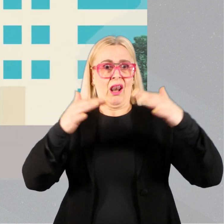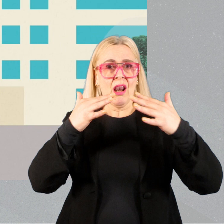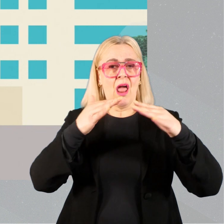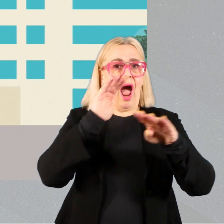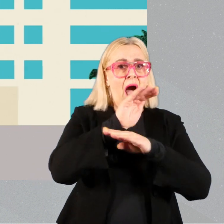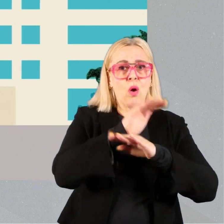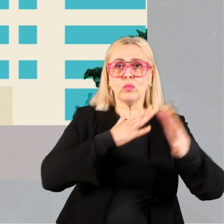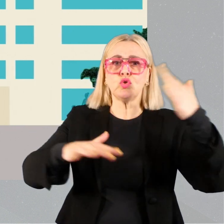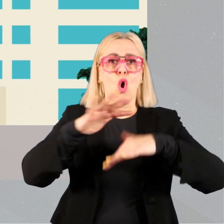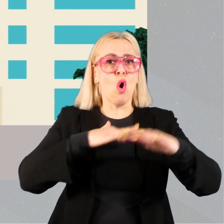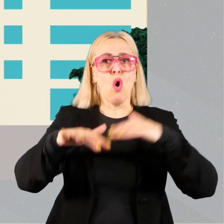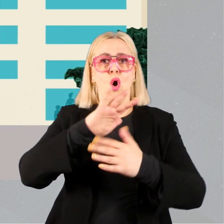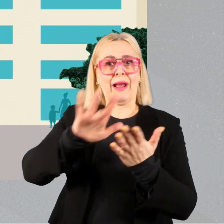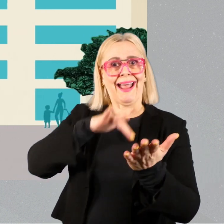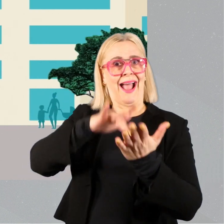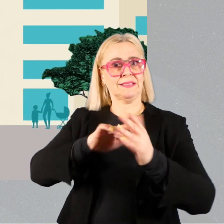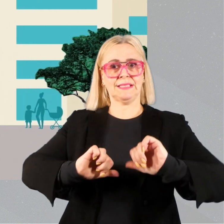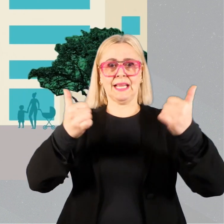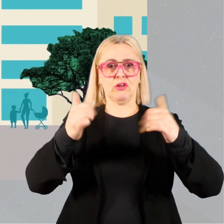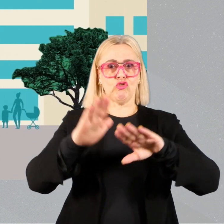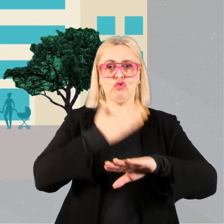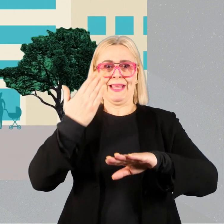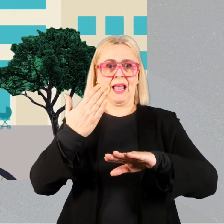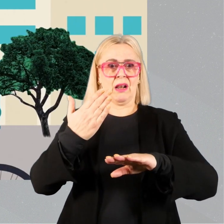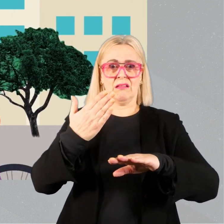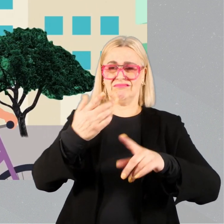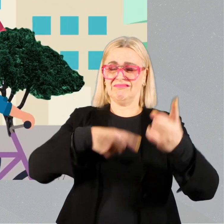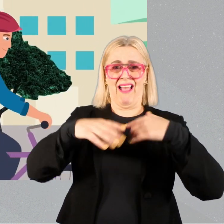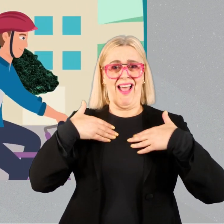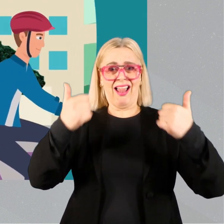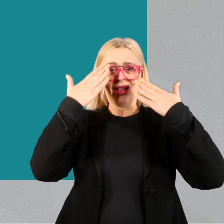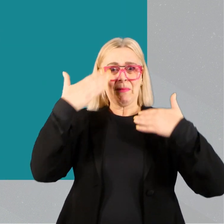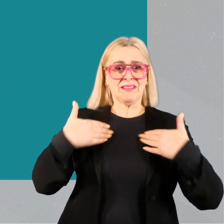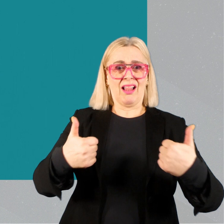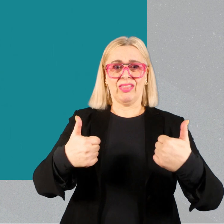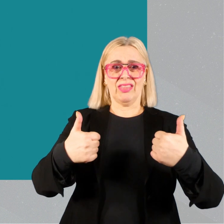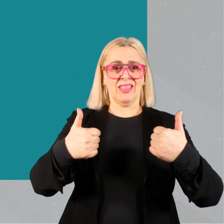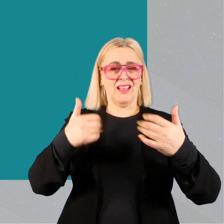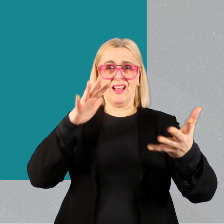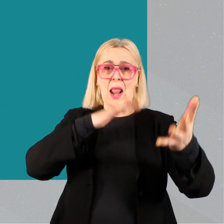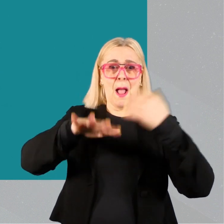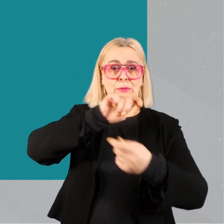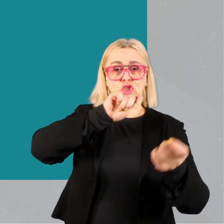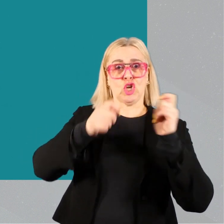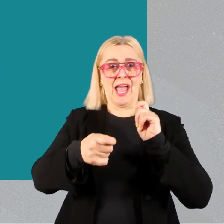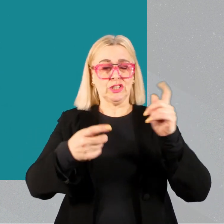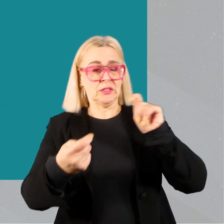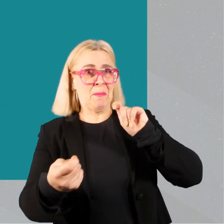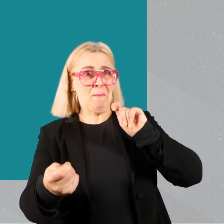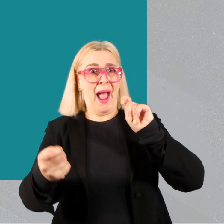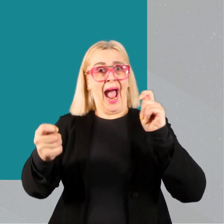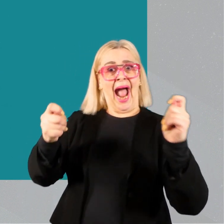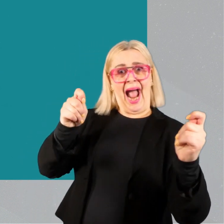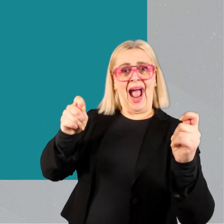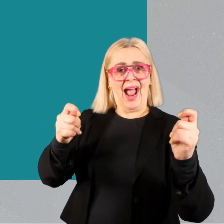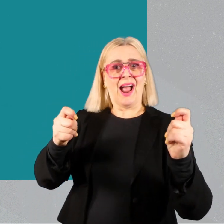air. Greener, energy-efficient cities could benefit people's physical and mental health, and climate change adaptation could deliver